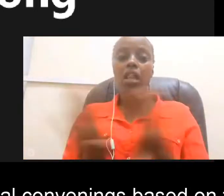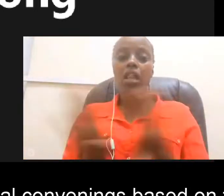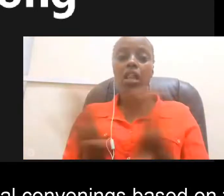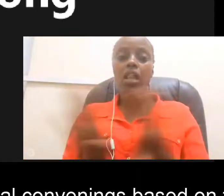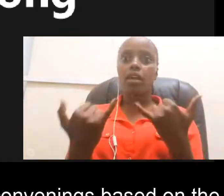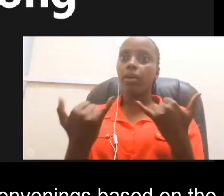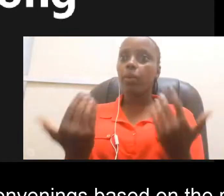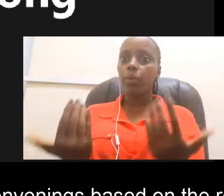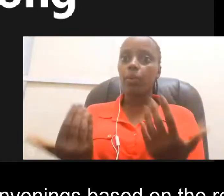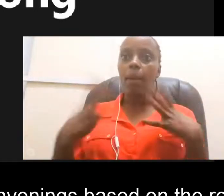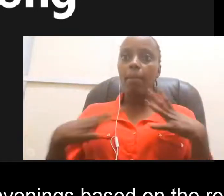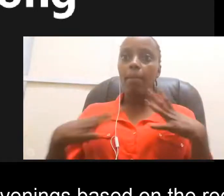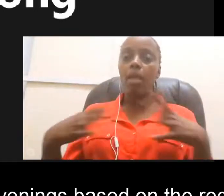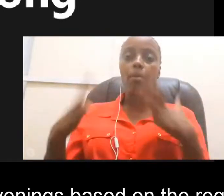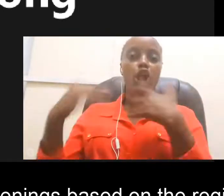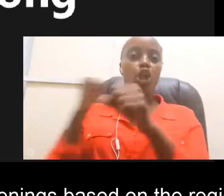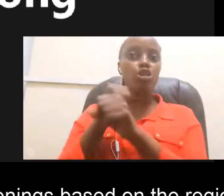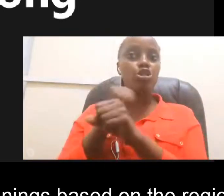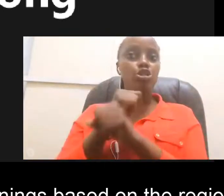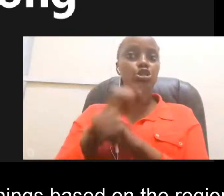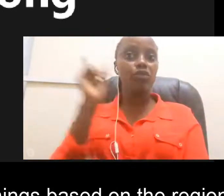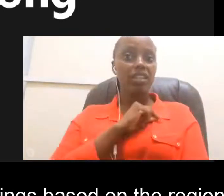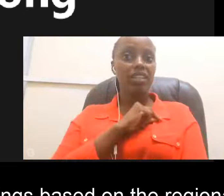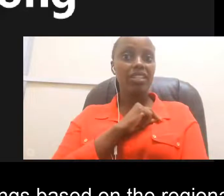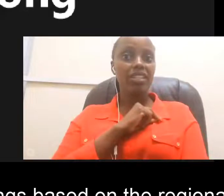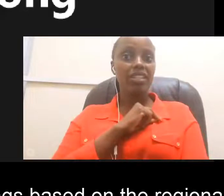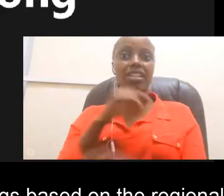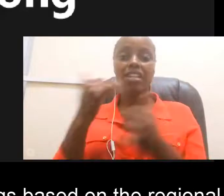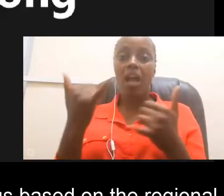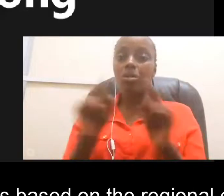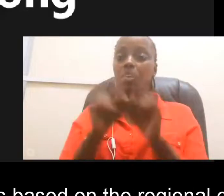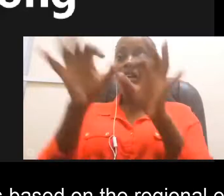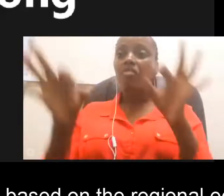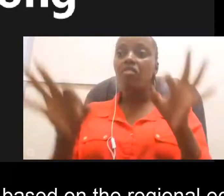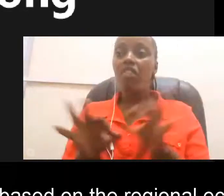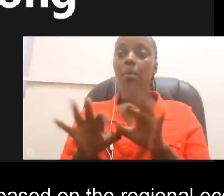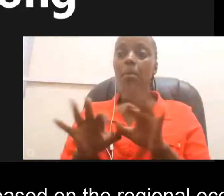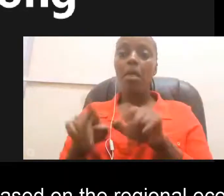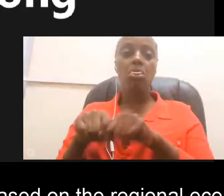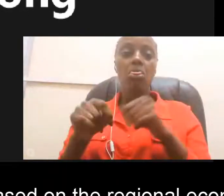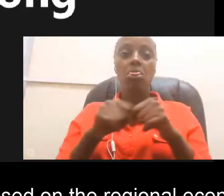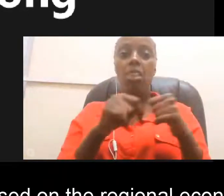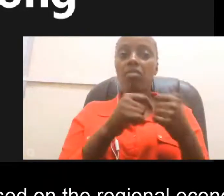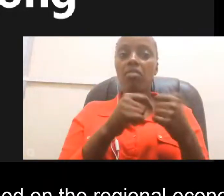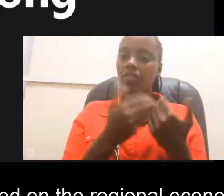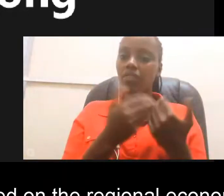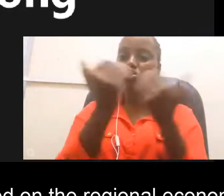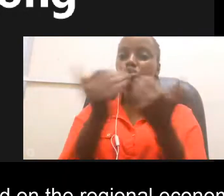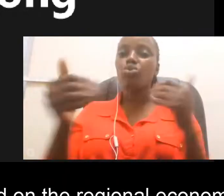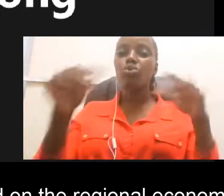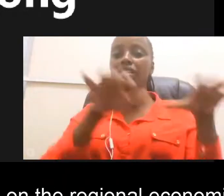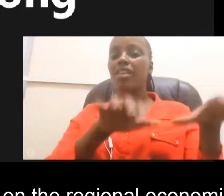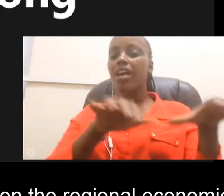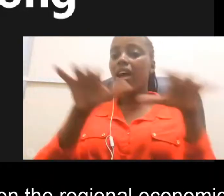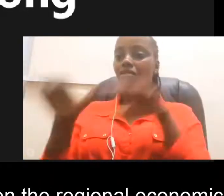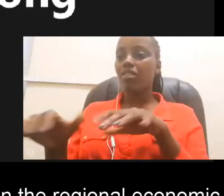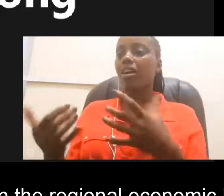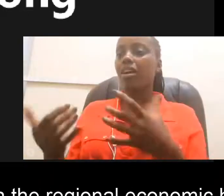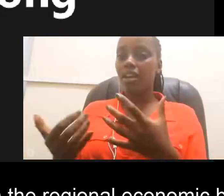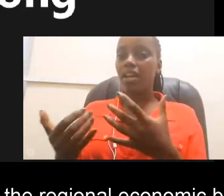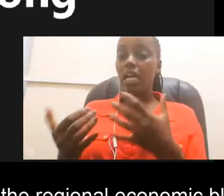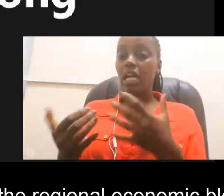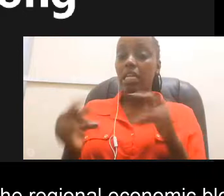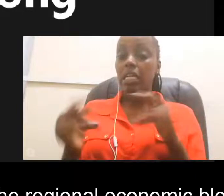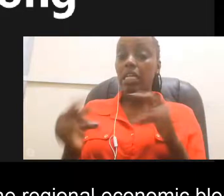People have lost jobs. Families are being broken. Inevitably, children suffer. We've also had in